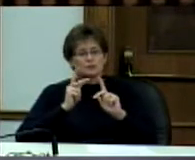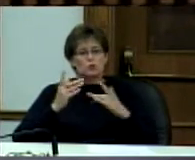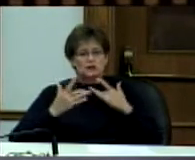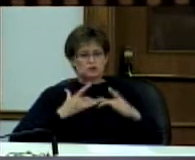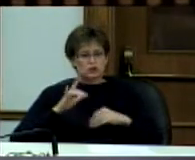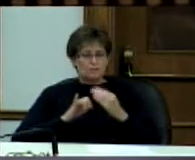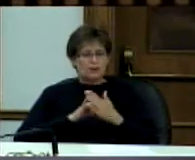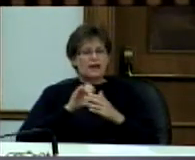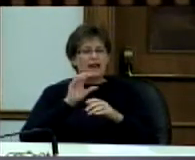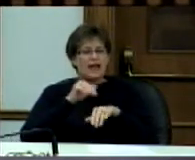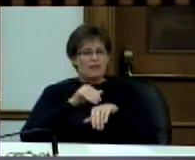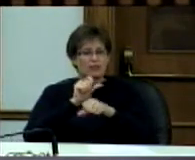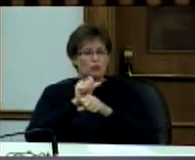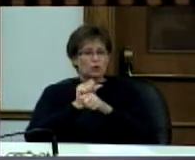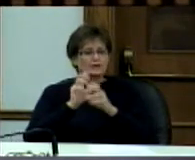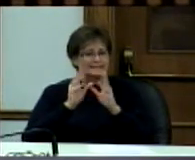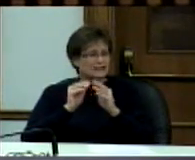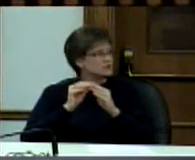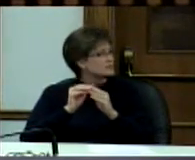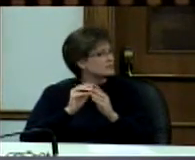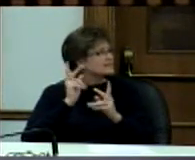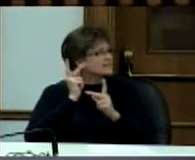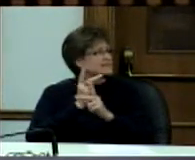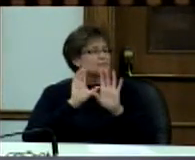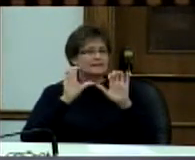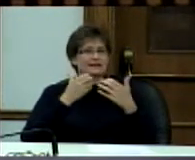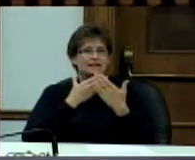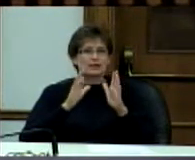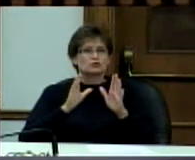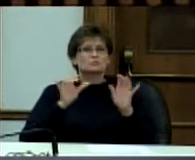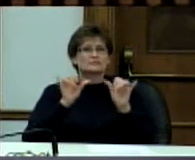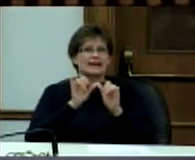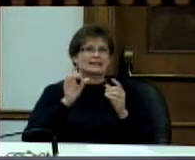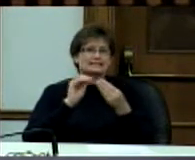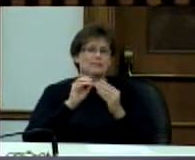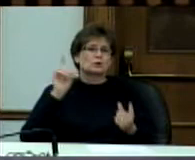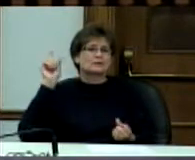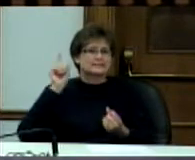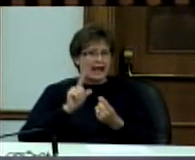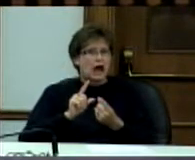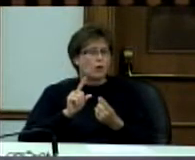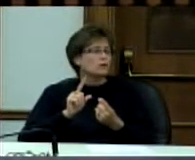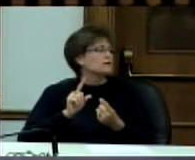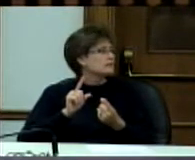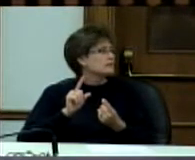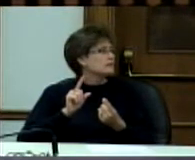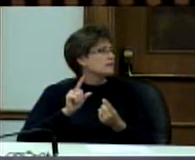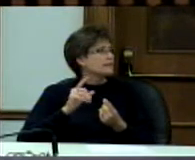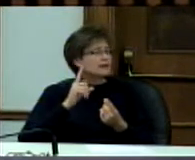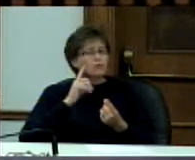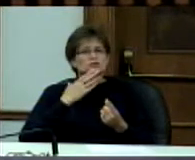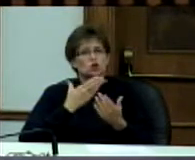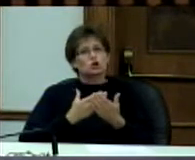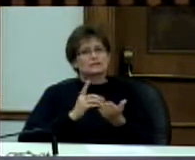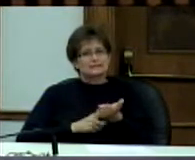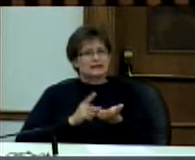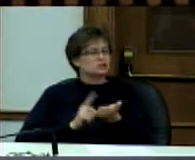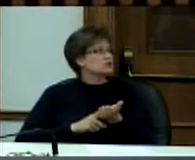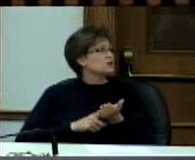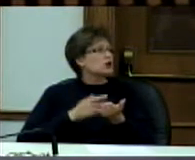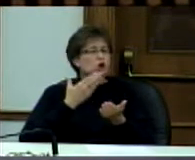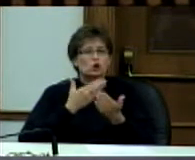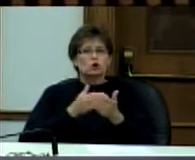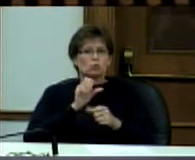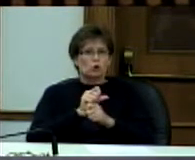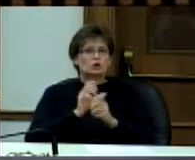people were concerned about at the work session, about keeping the class sizes down and adding the staff. So I think that was a good addition